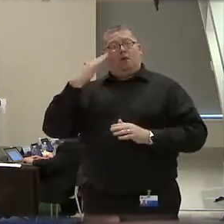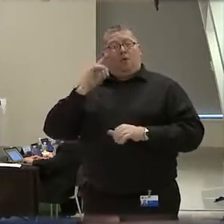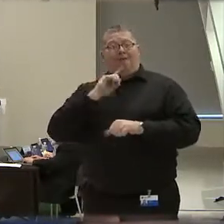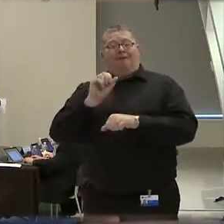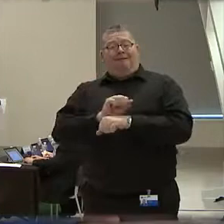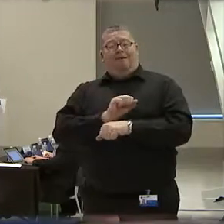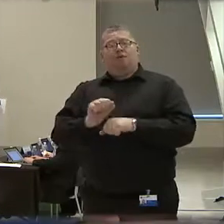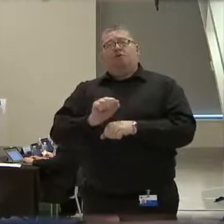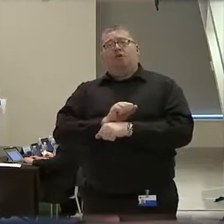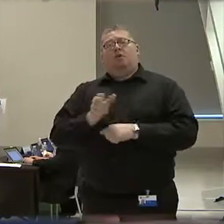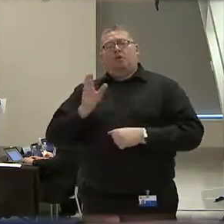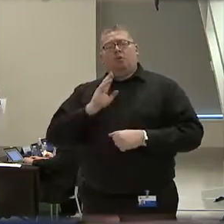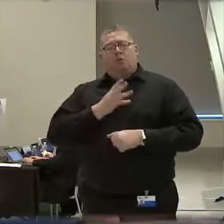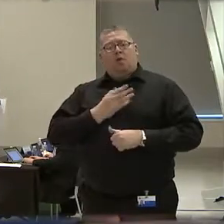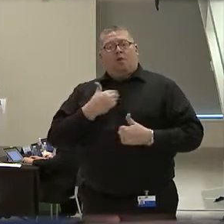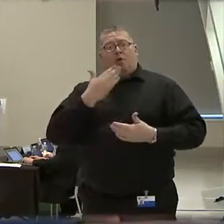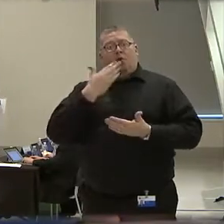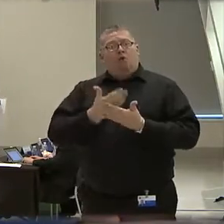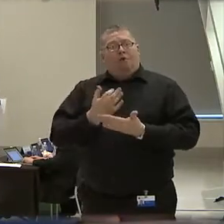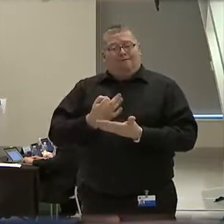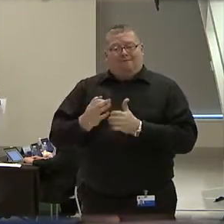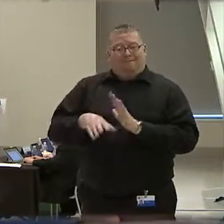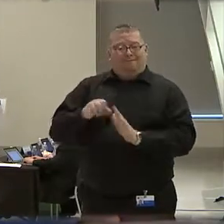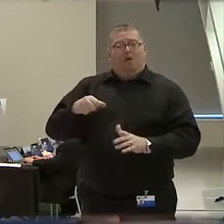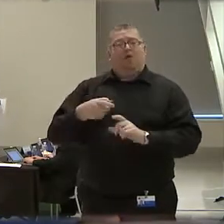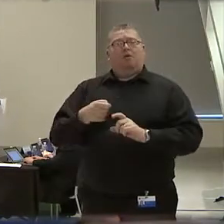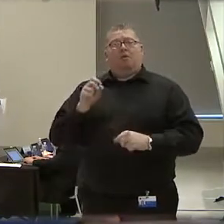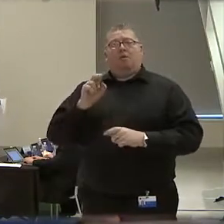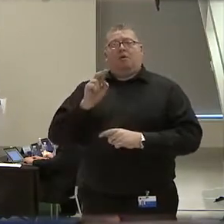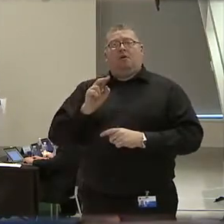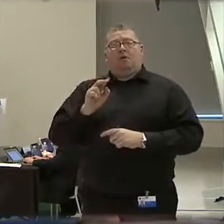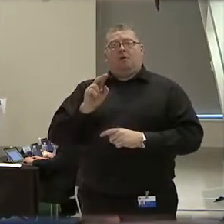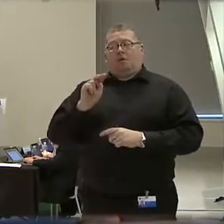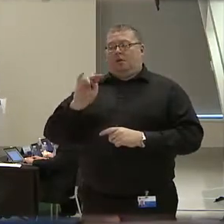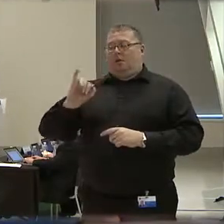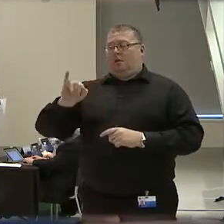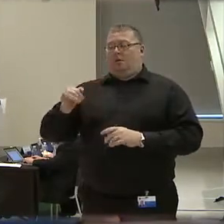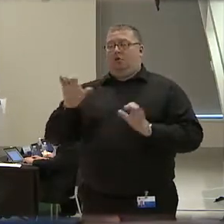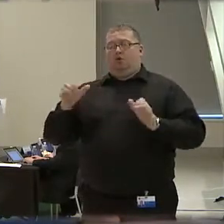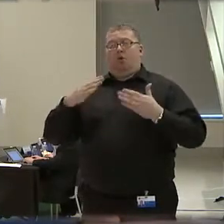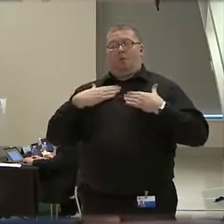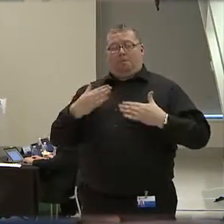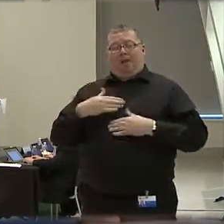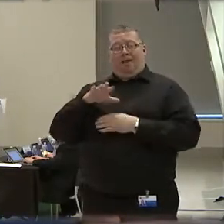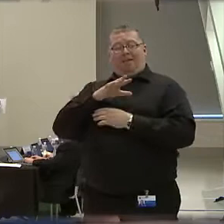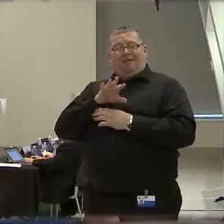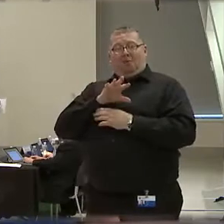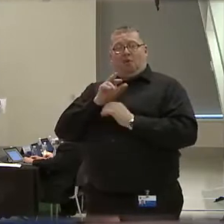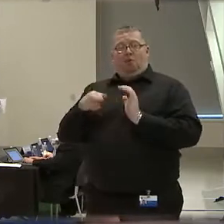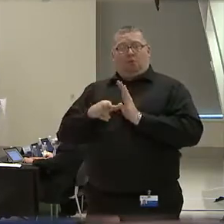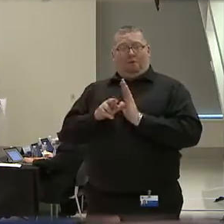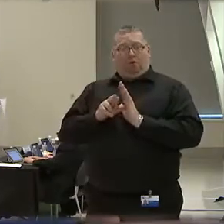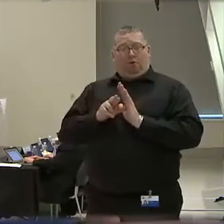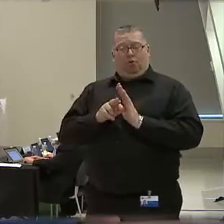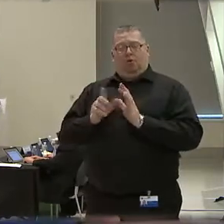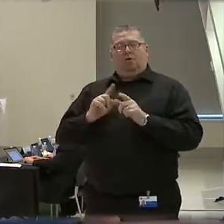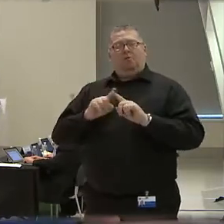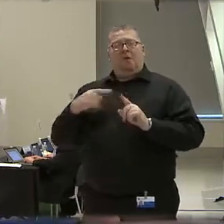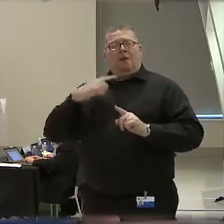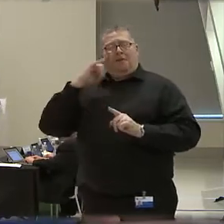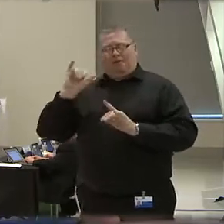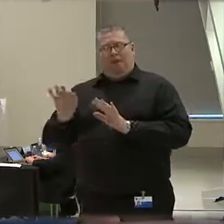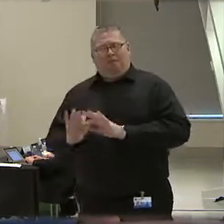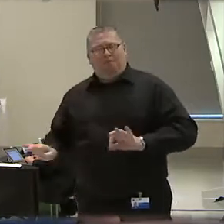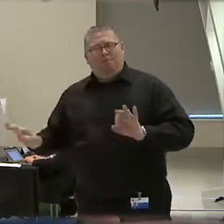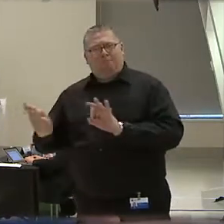got good funding from NIJ to do the body camera review. But I think that's important. I